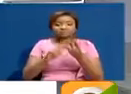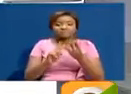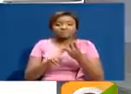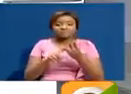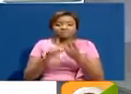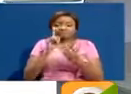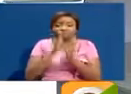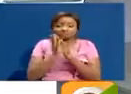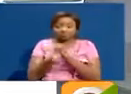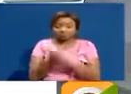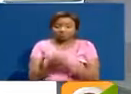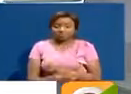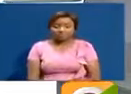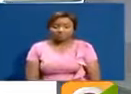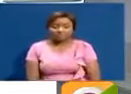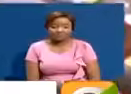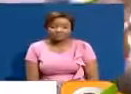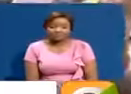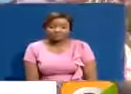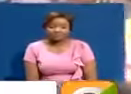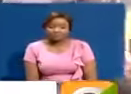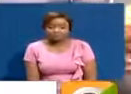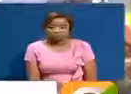as Dorcas Wangira reports.